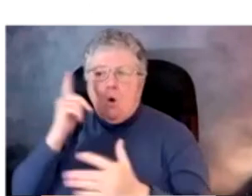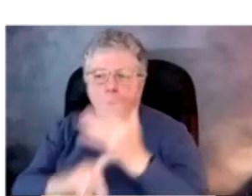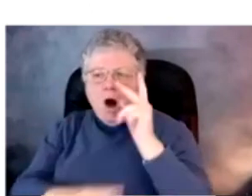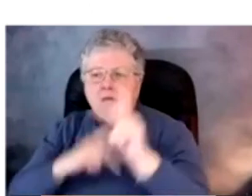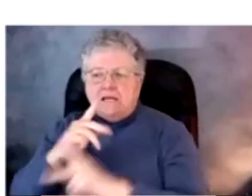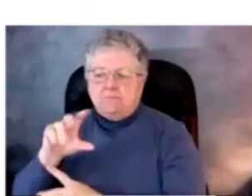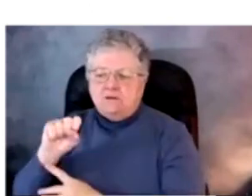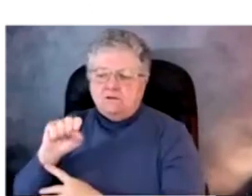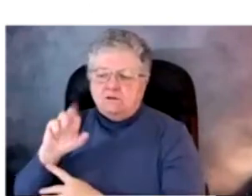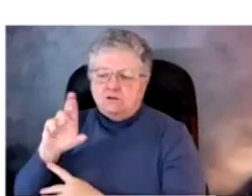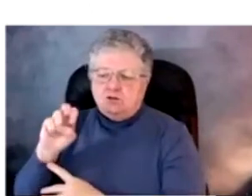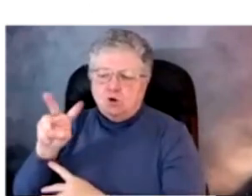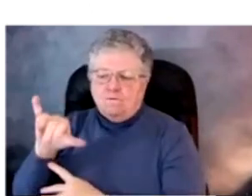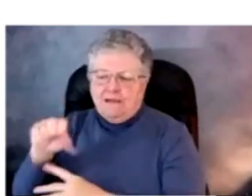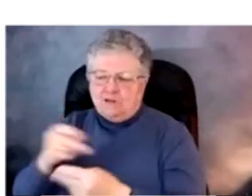The